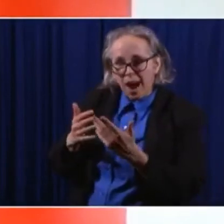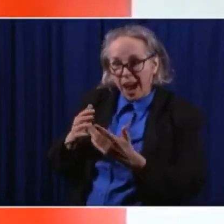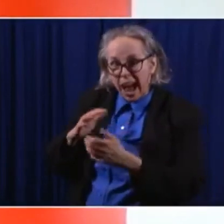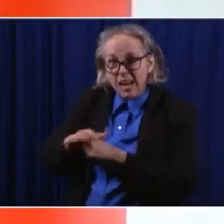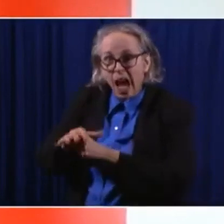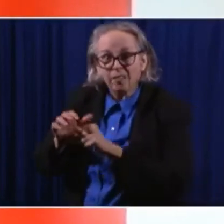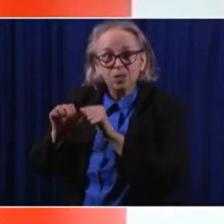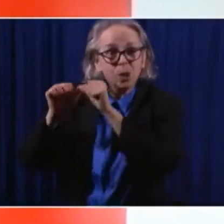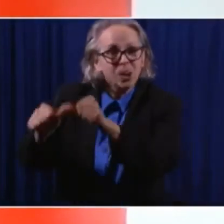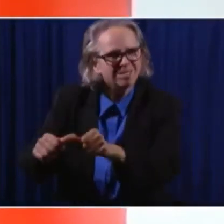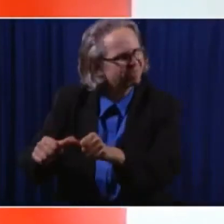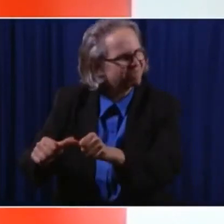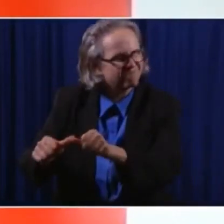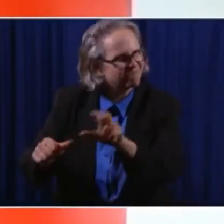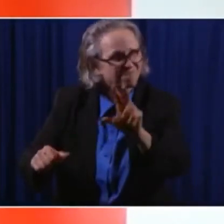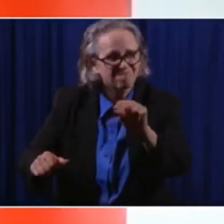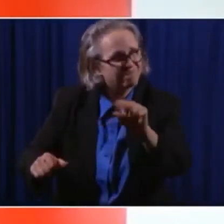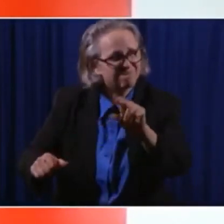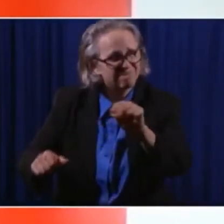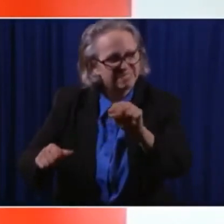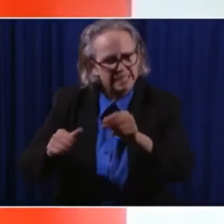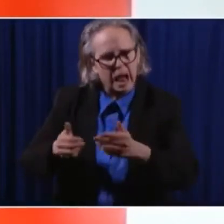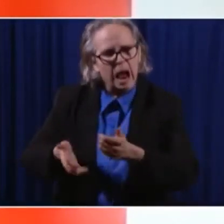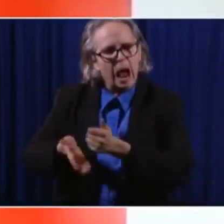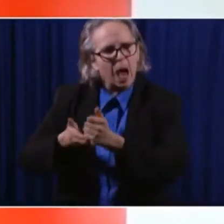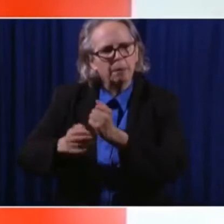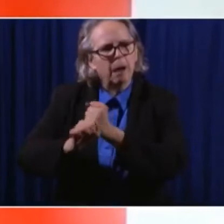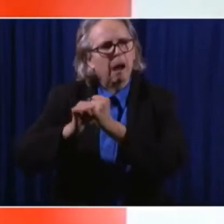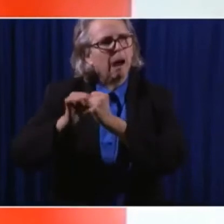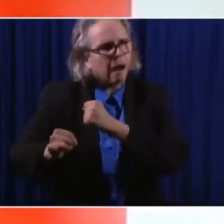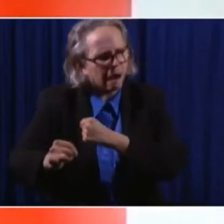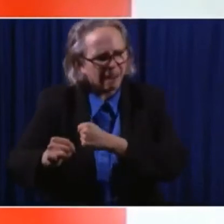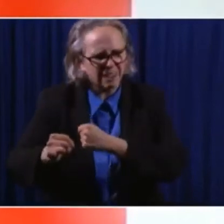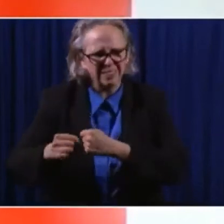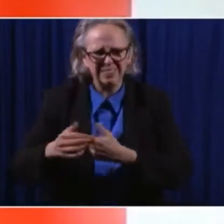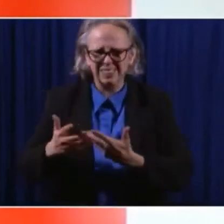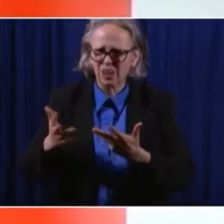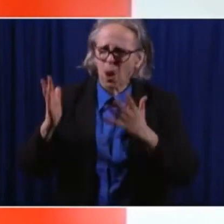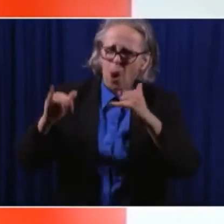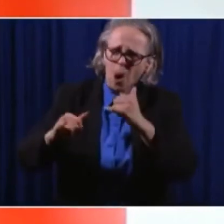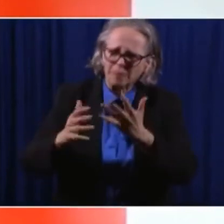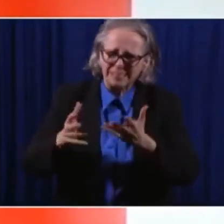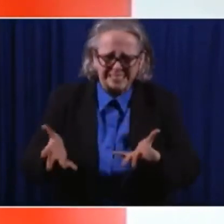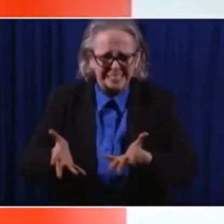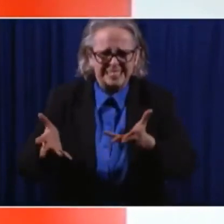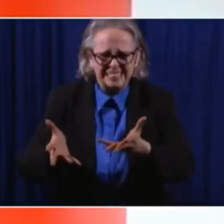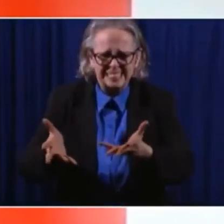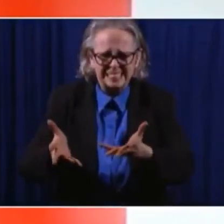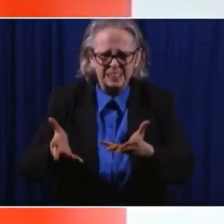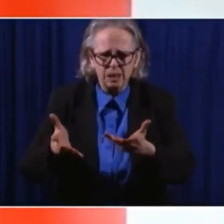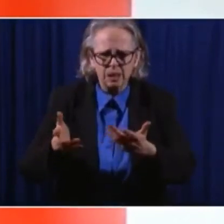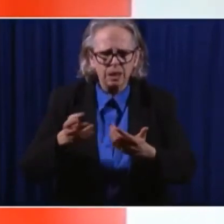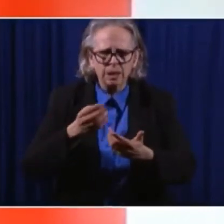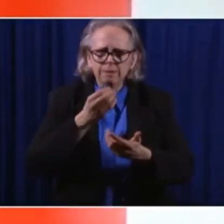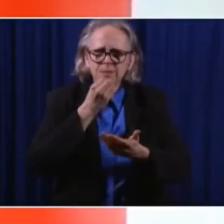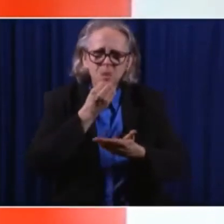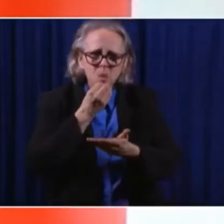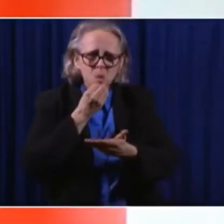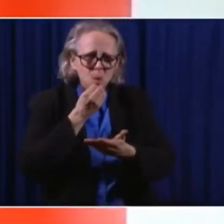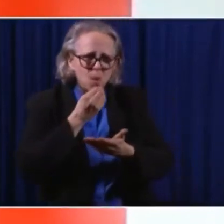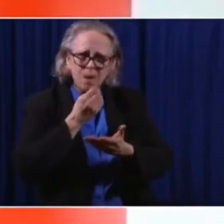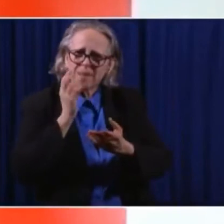and food service and retail businesses, they need to remain open. We're providing food to guests at restaurants, but that we're really stepping